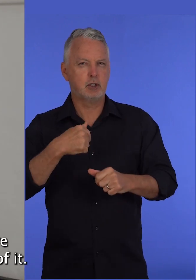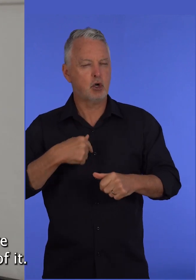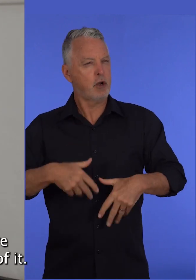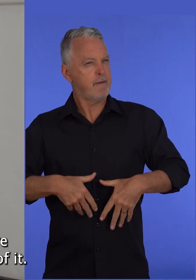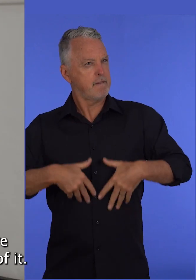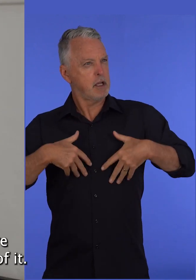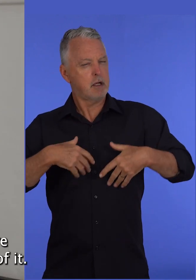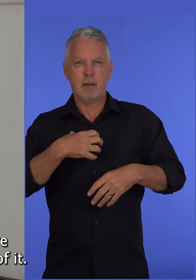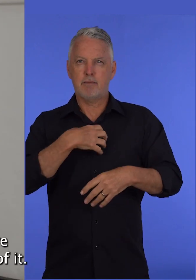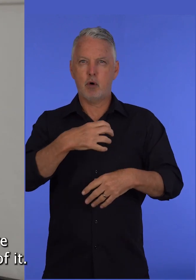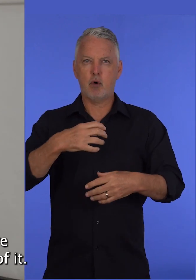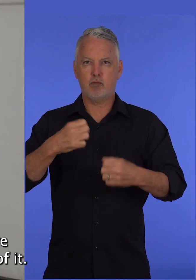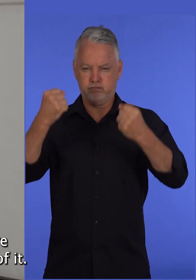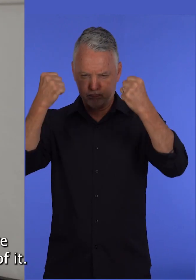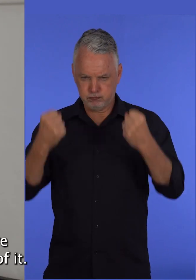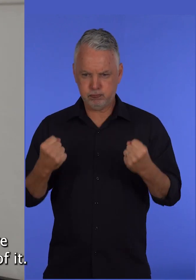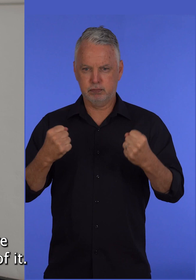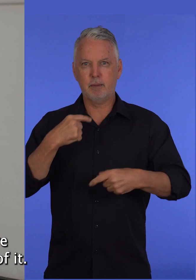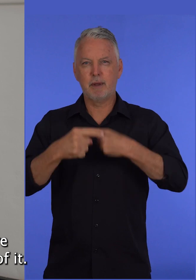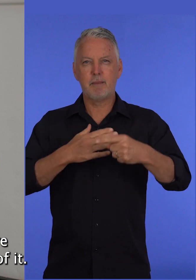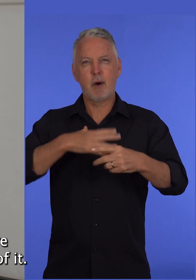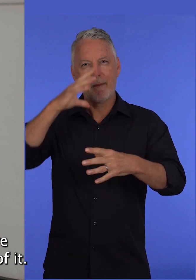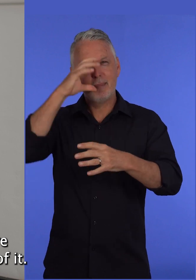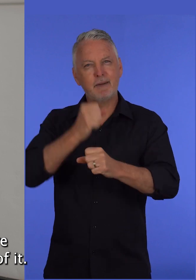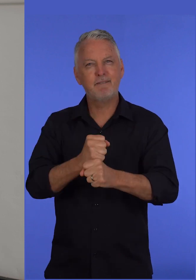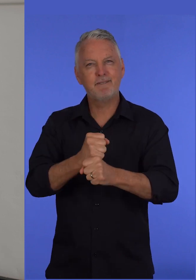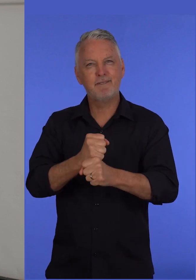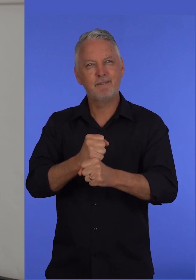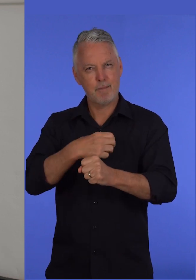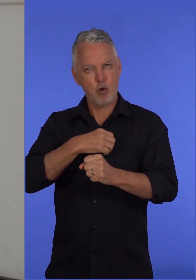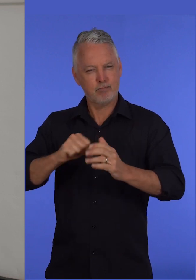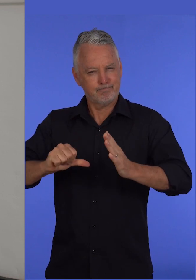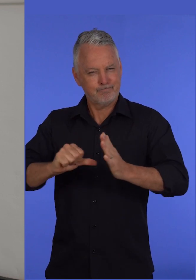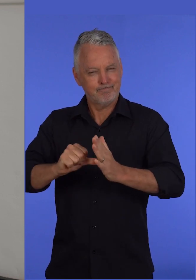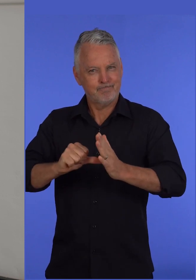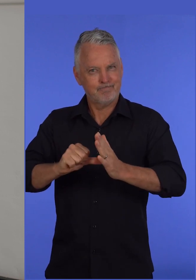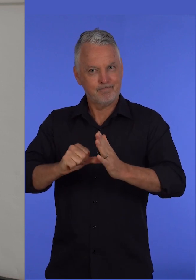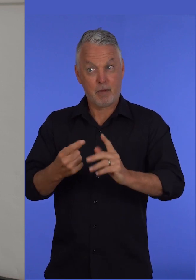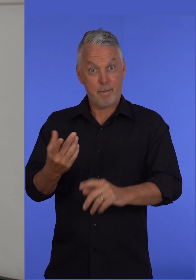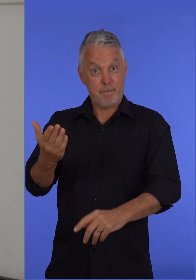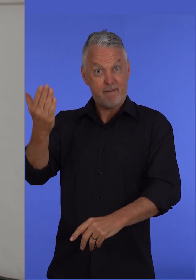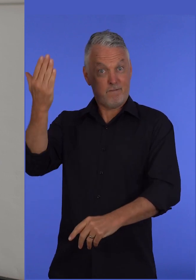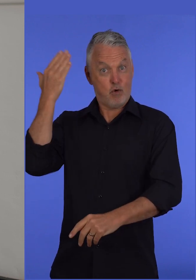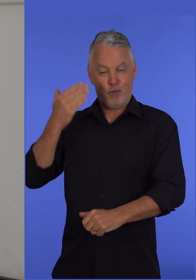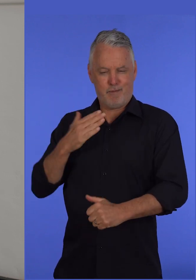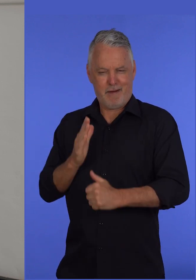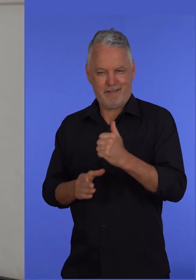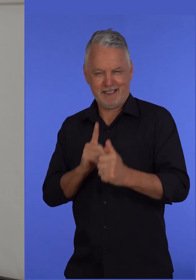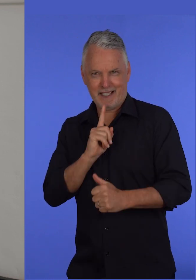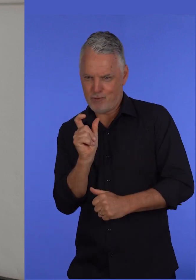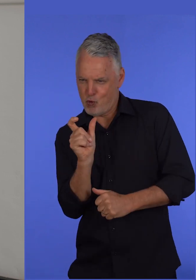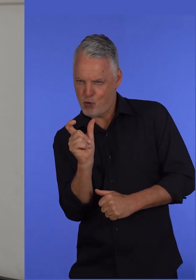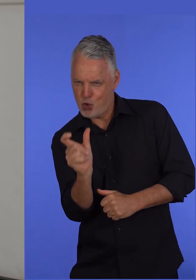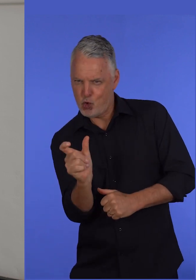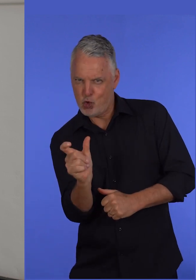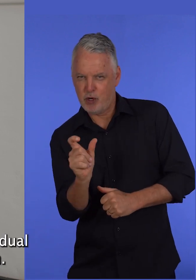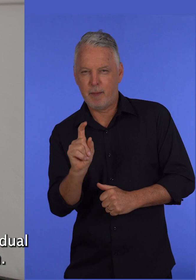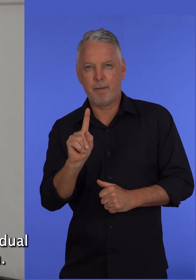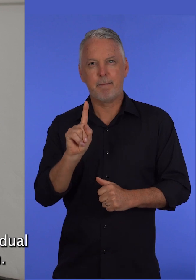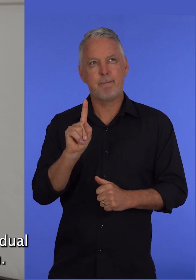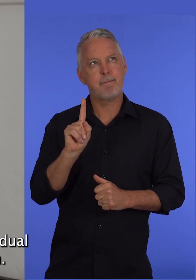become more fundamentalist in my belief of it. I wouldn't have used that language